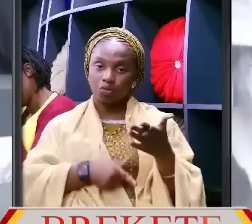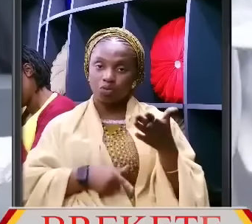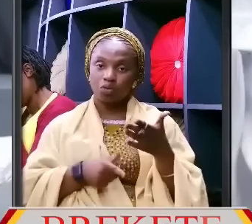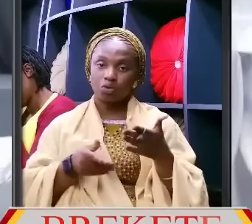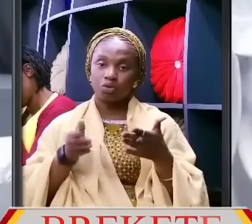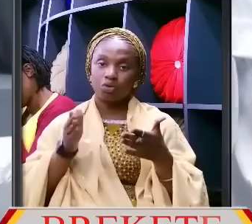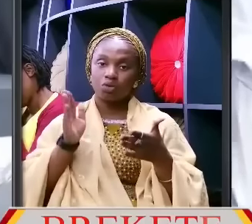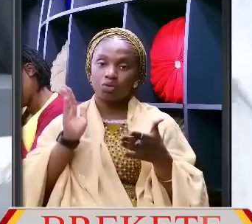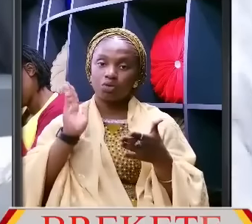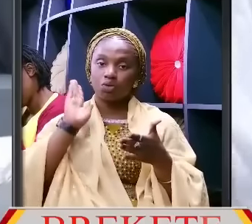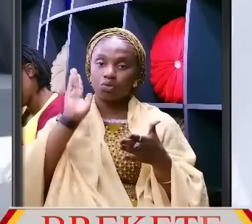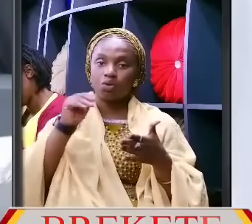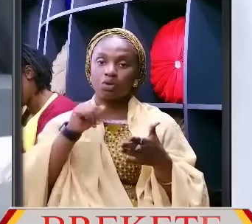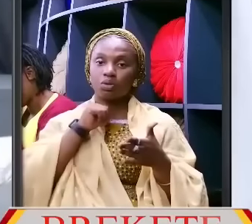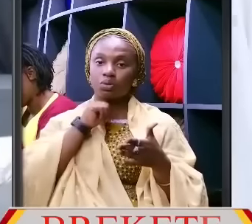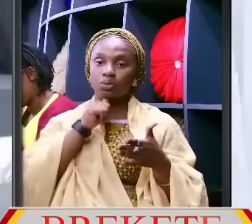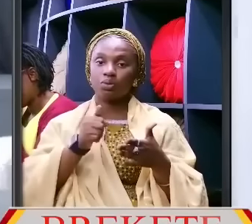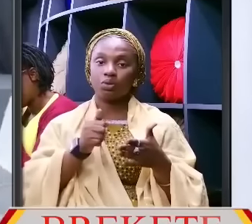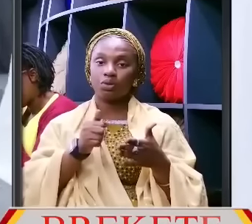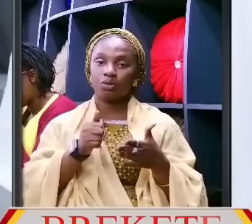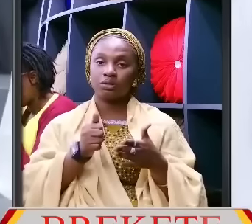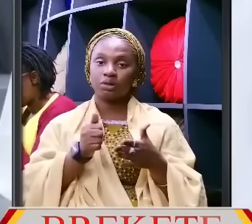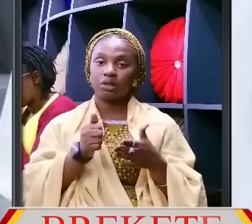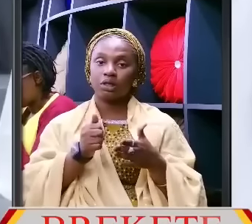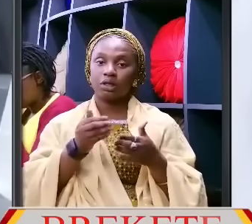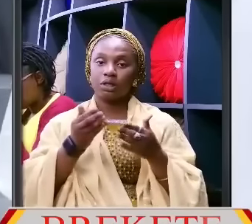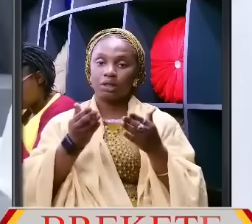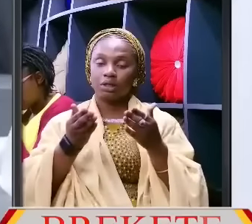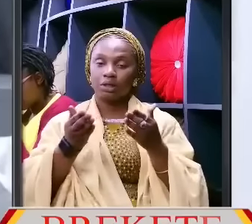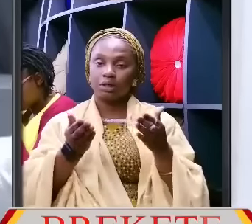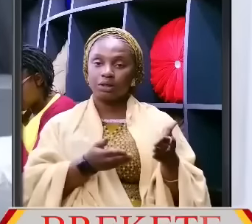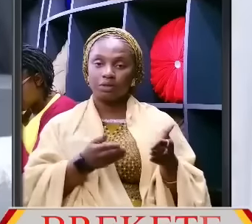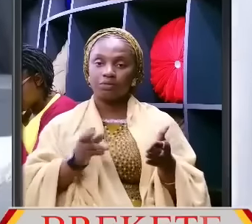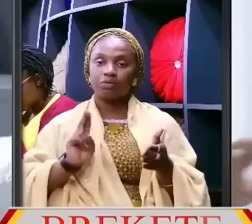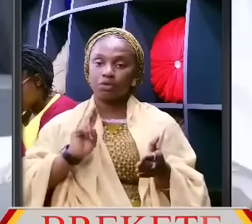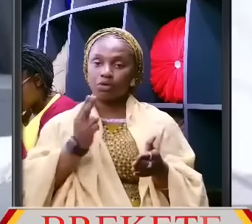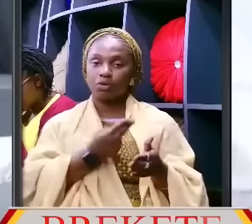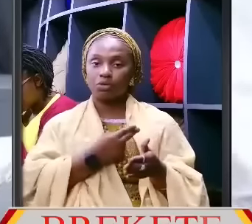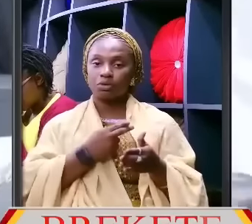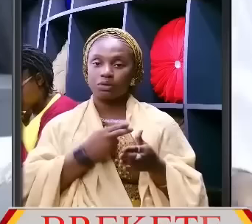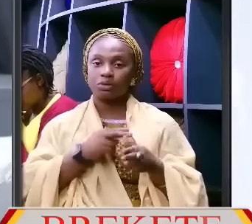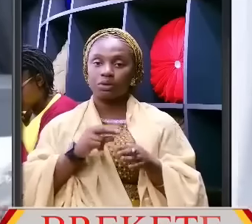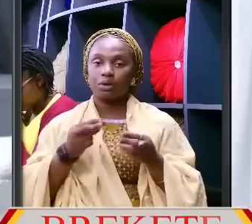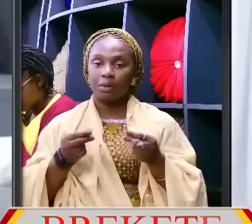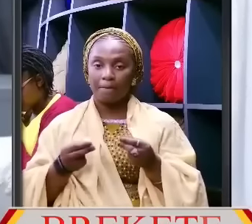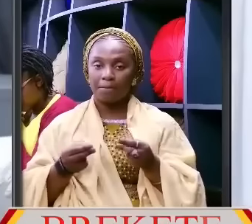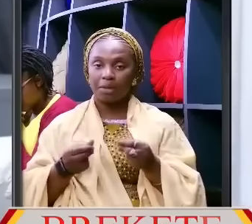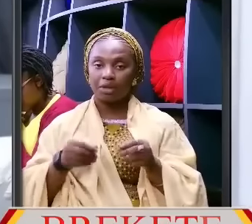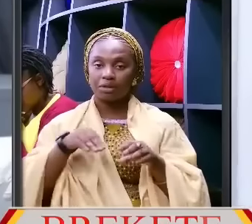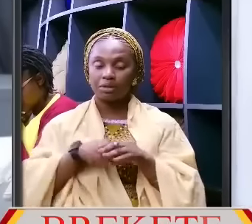We go there for inside our grave, they turn. When they talk injustice, what you do, you turn.